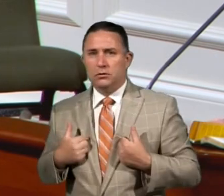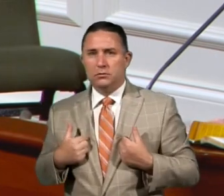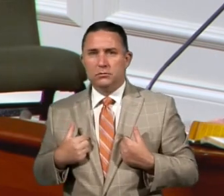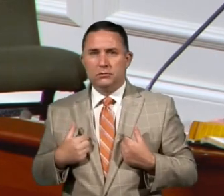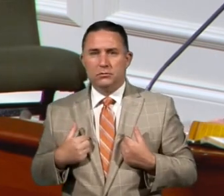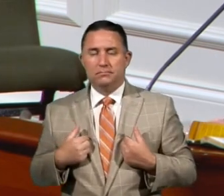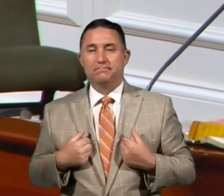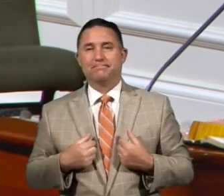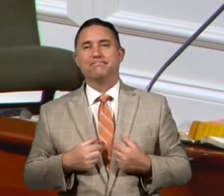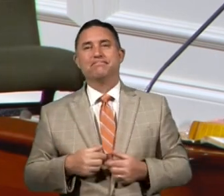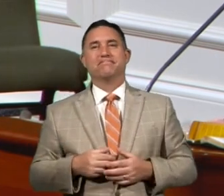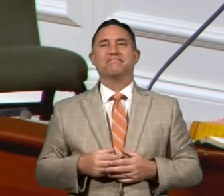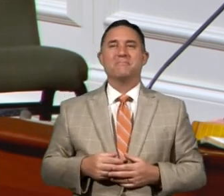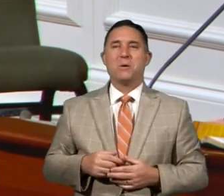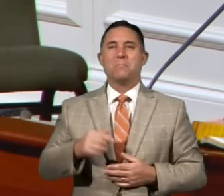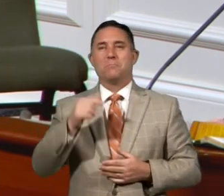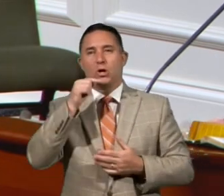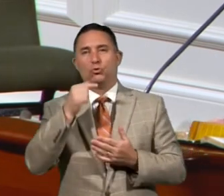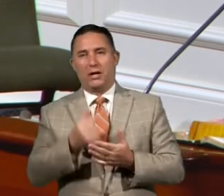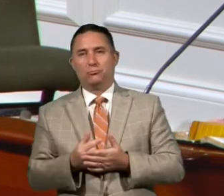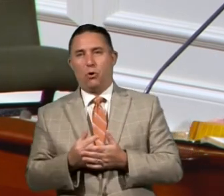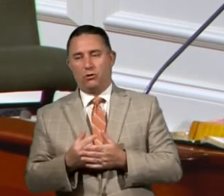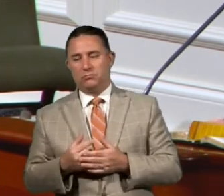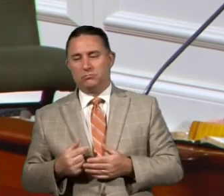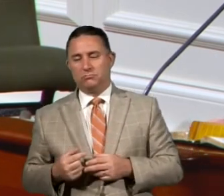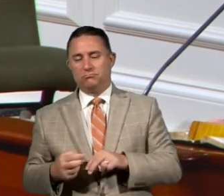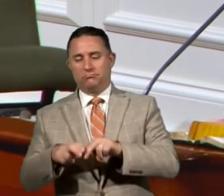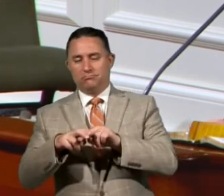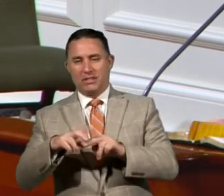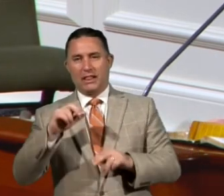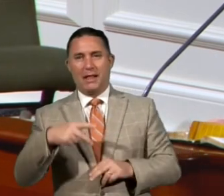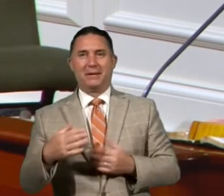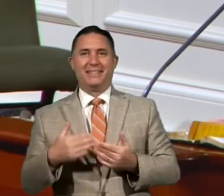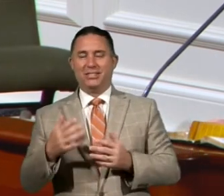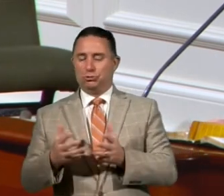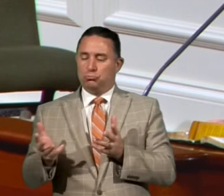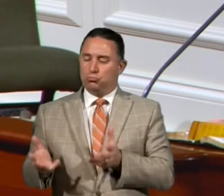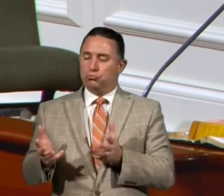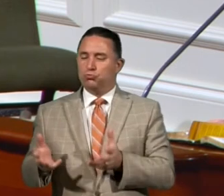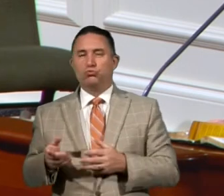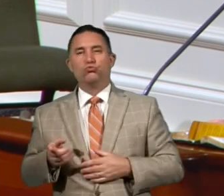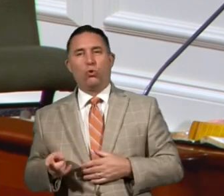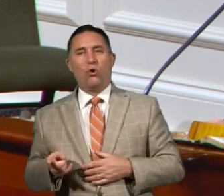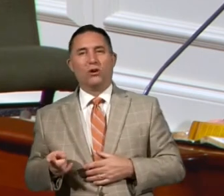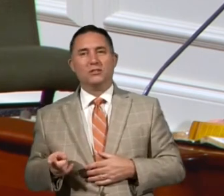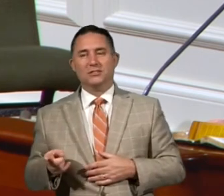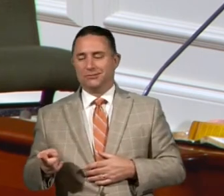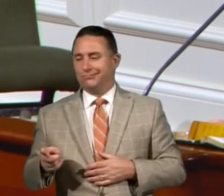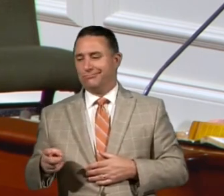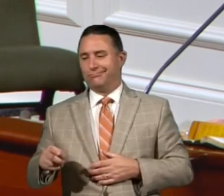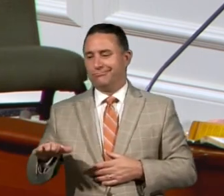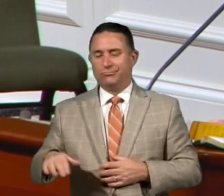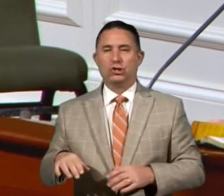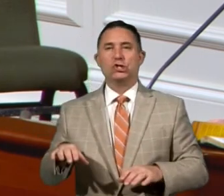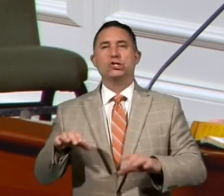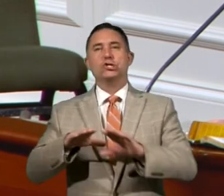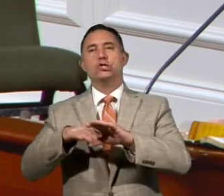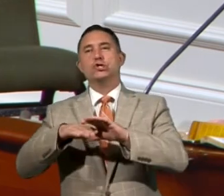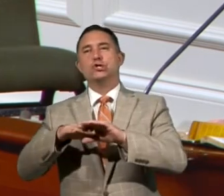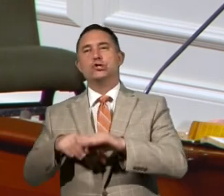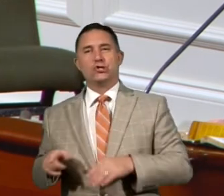I had my granddaughter on my lap. She's real easy to talk to because she's just a little chatterbox.